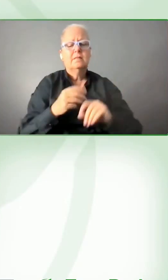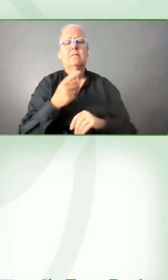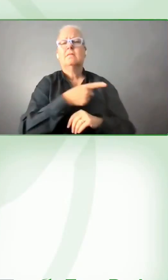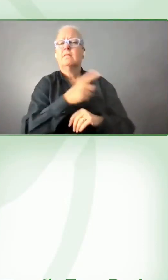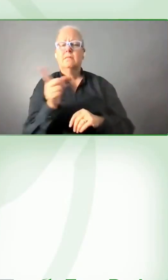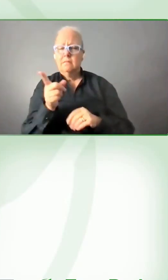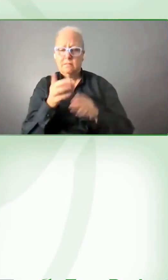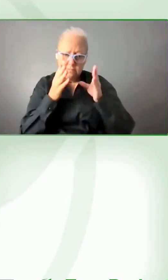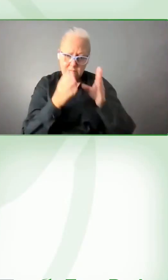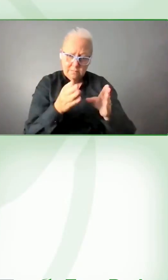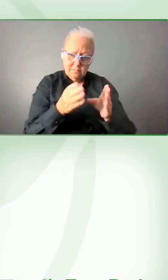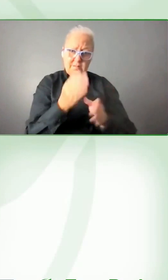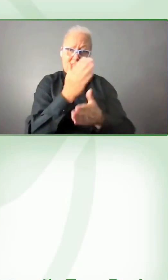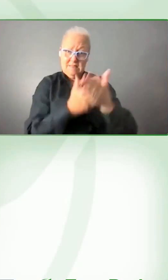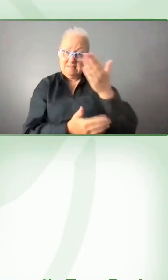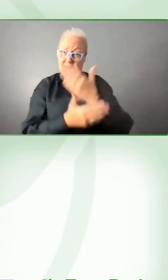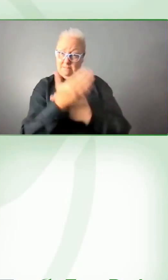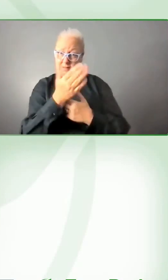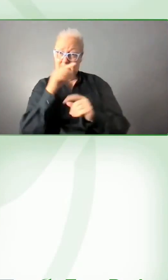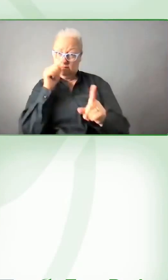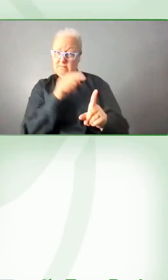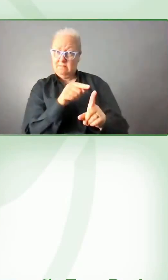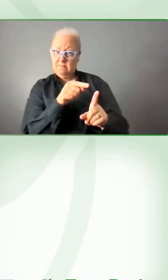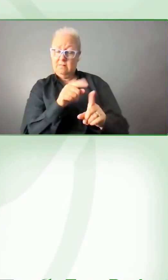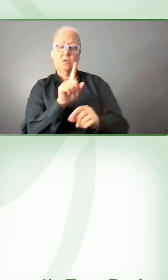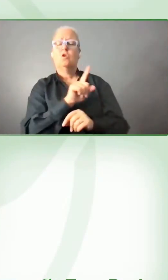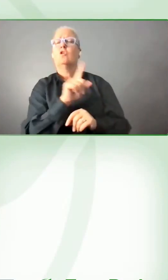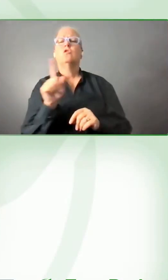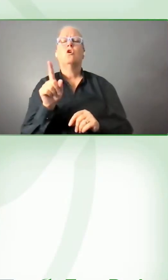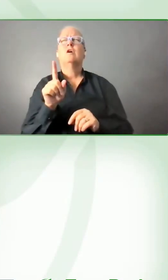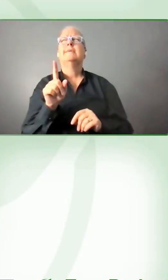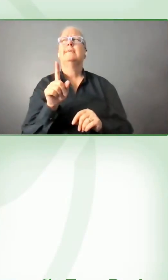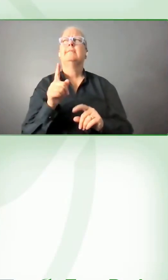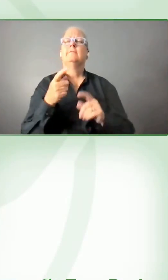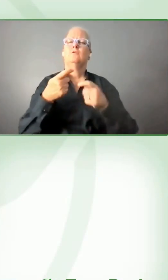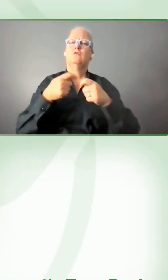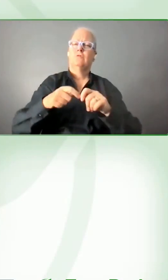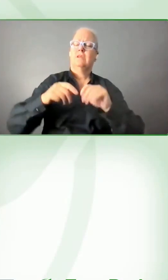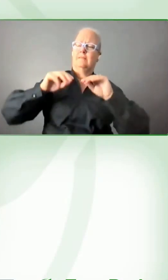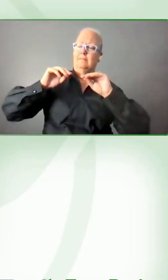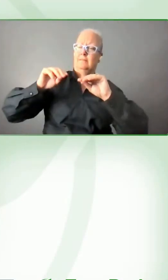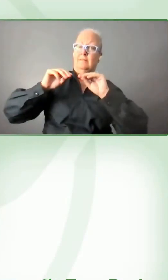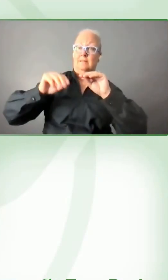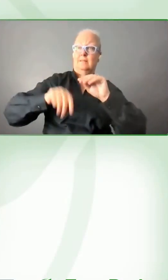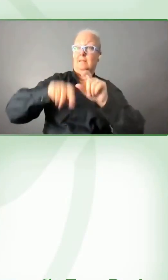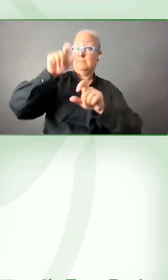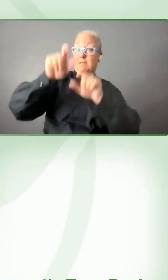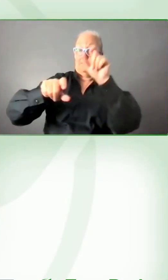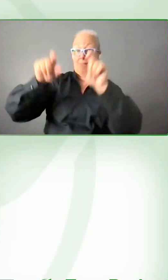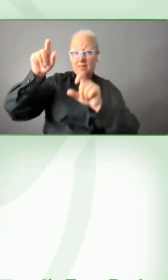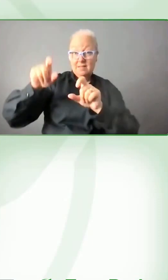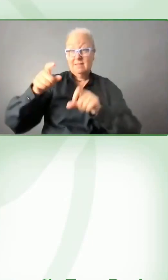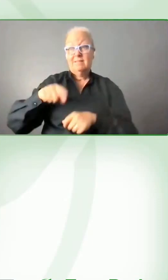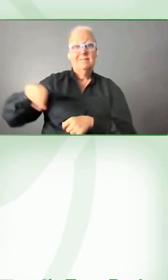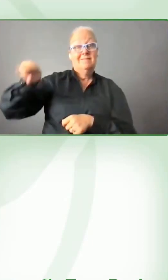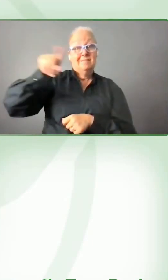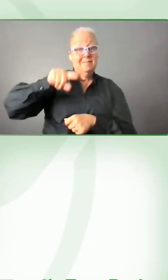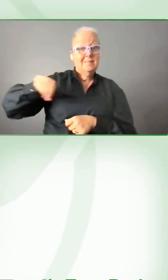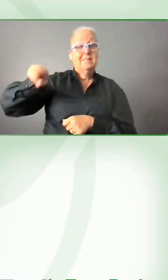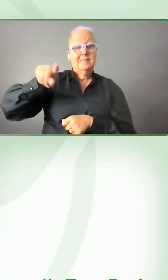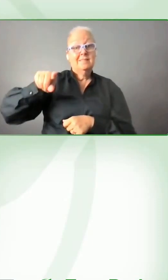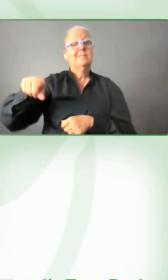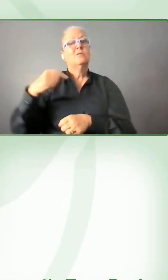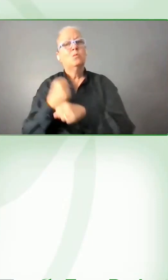with disabilities, rather than trying to train people and structure who are already working on